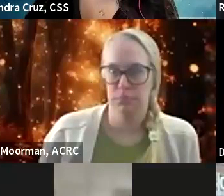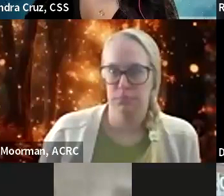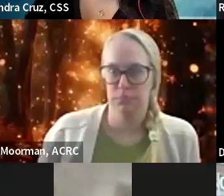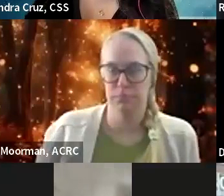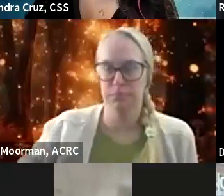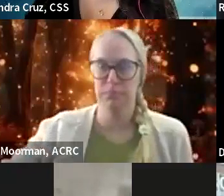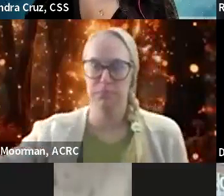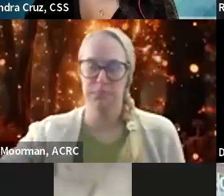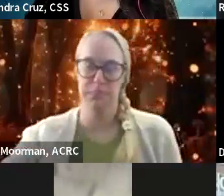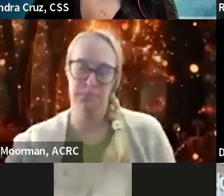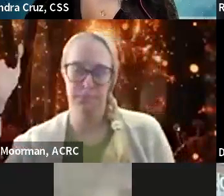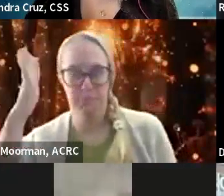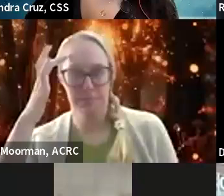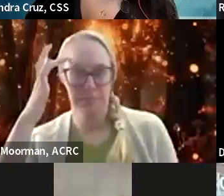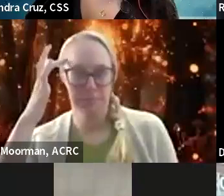you, Hubert. We're just not seeing your screen.